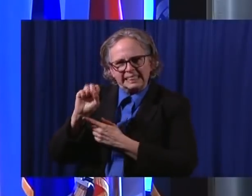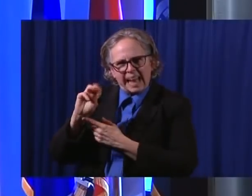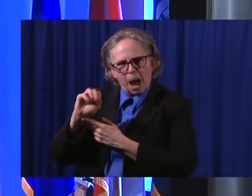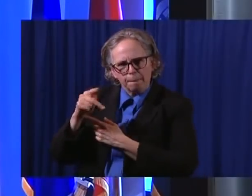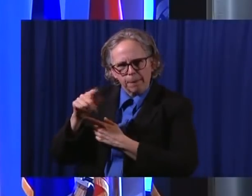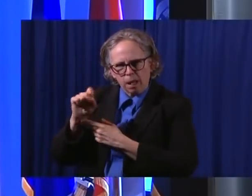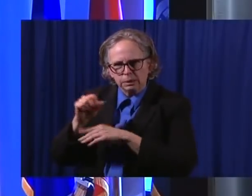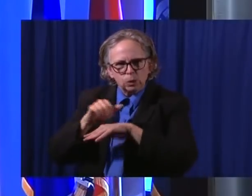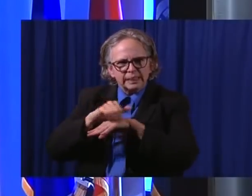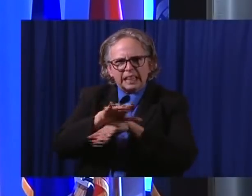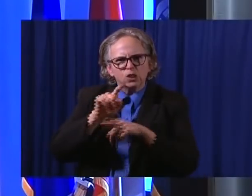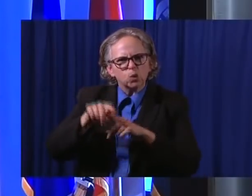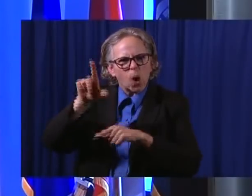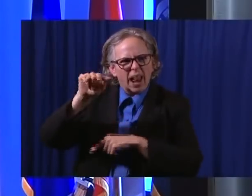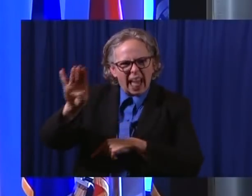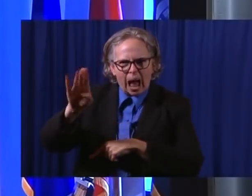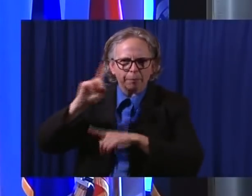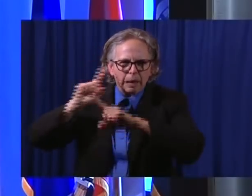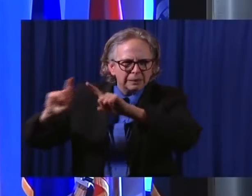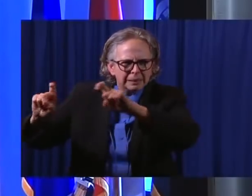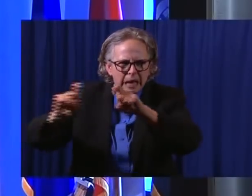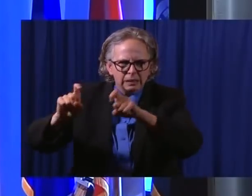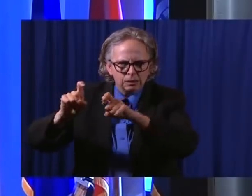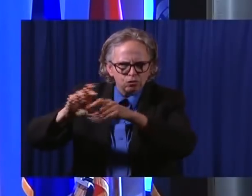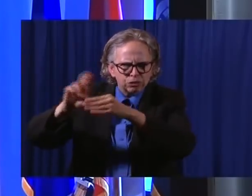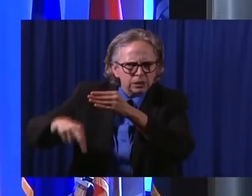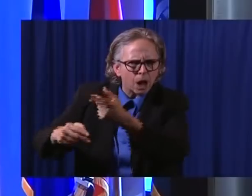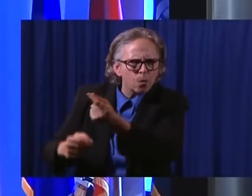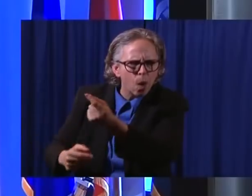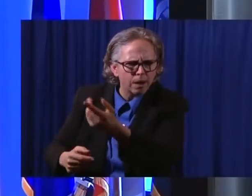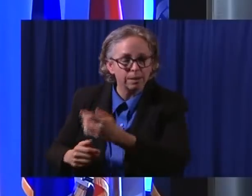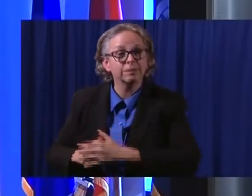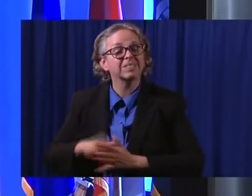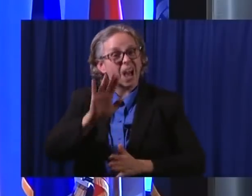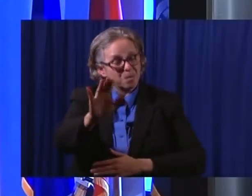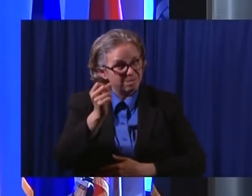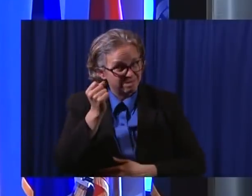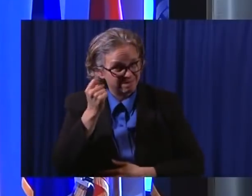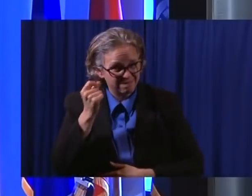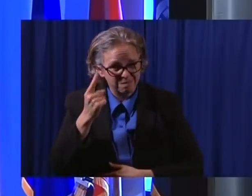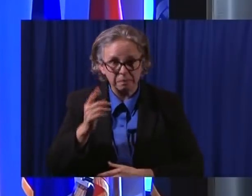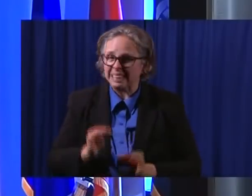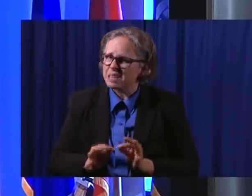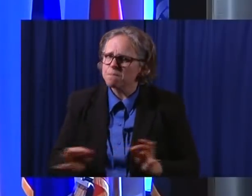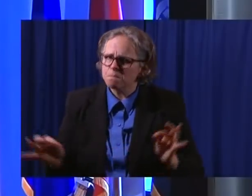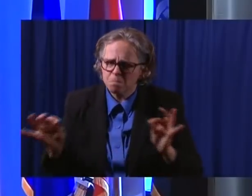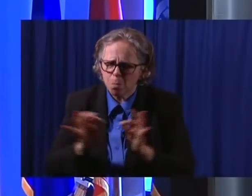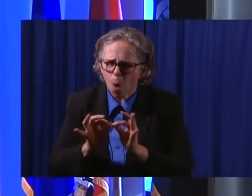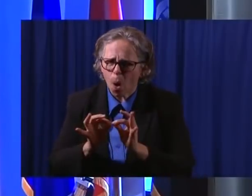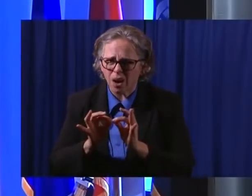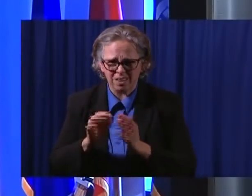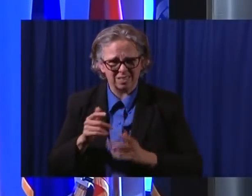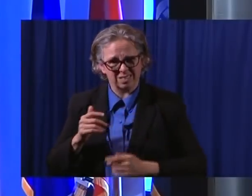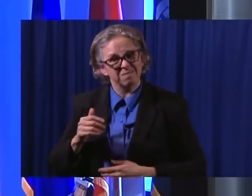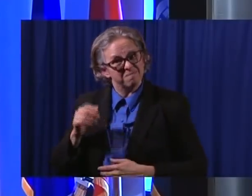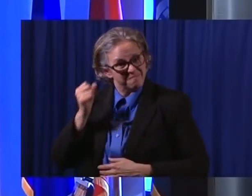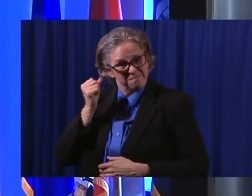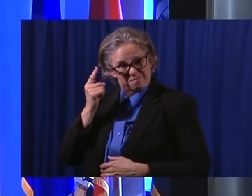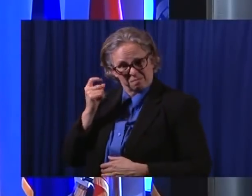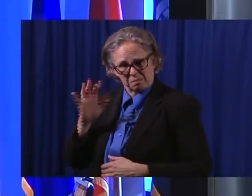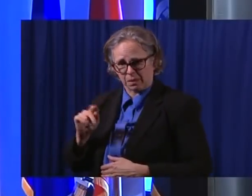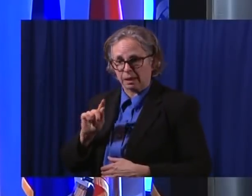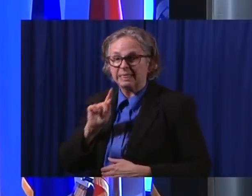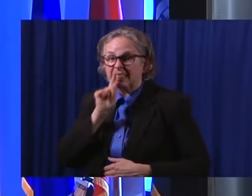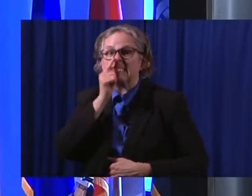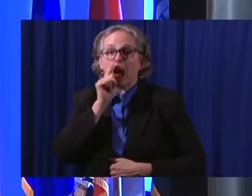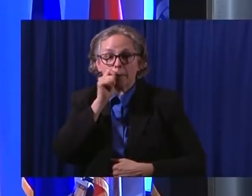lab for the actual testing to be done. It's important to note that this is a step in the process. As with the nursing